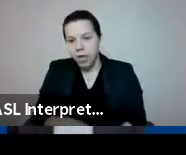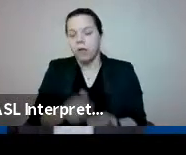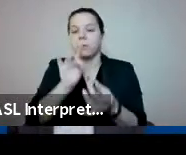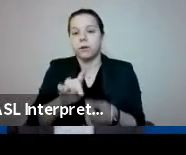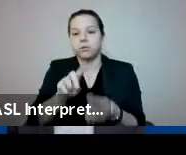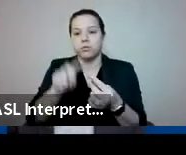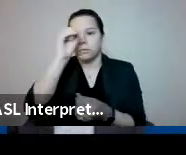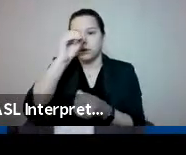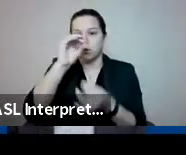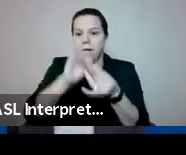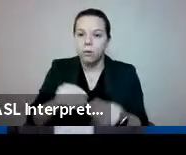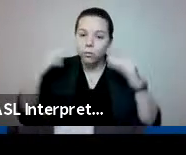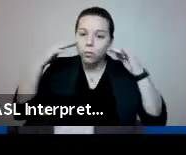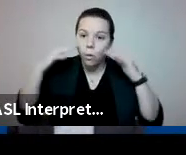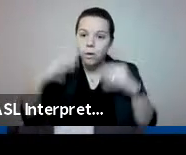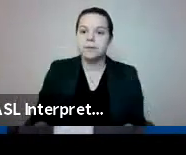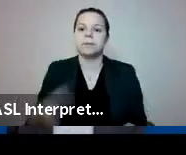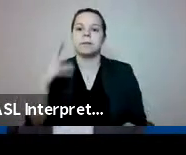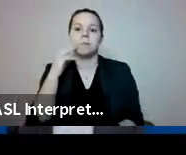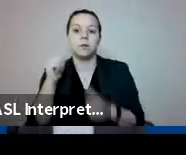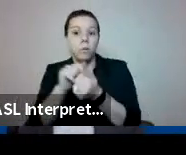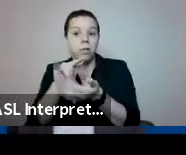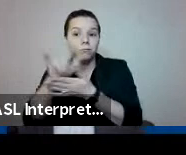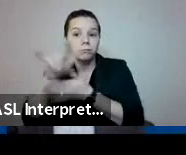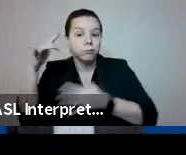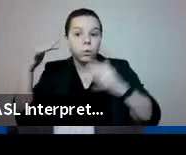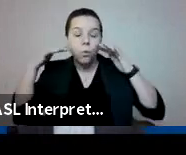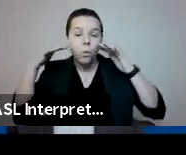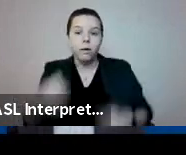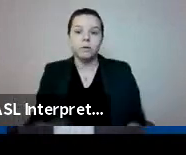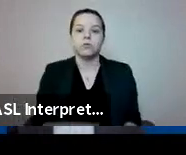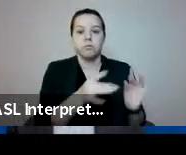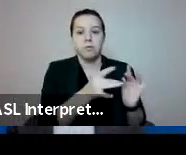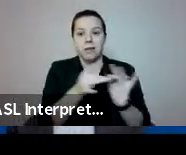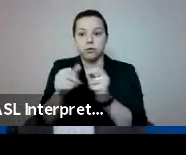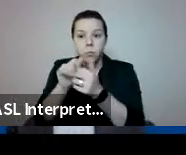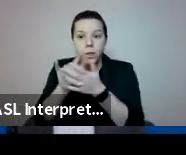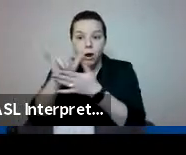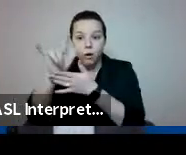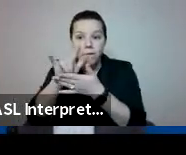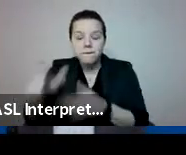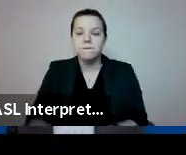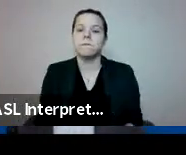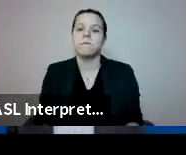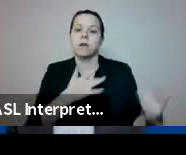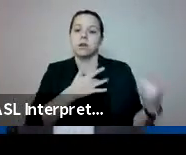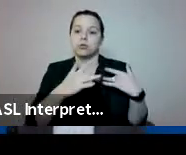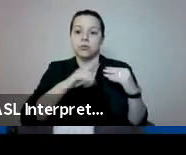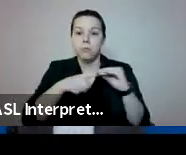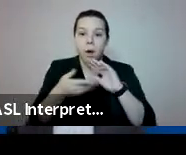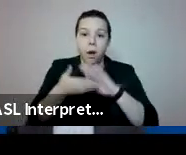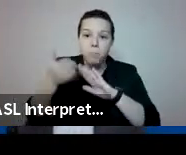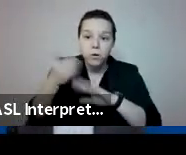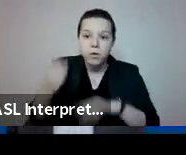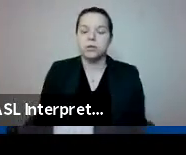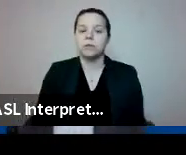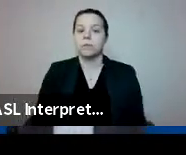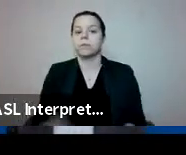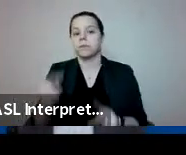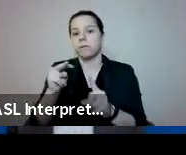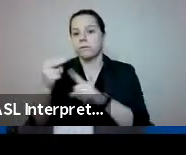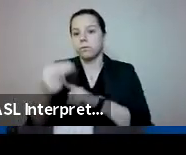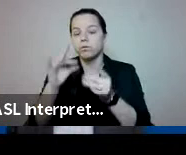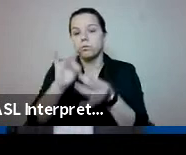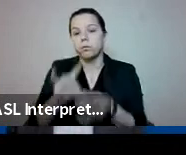noise, experiences with aircraft noise, relationship to the airport, concerns about aircraft operations, and views on